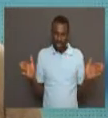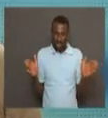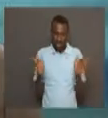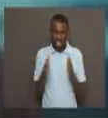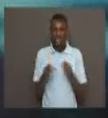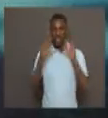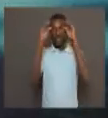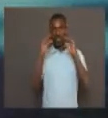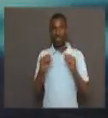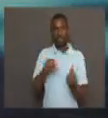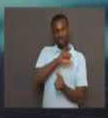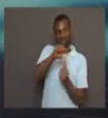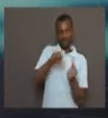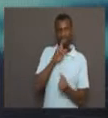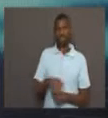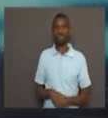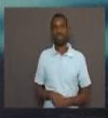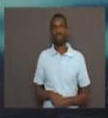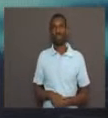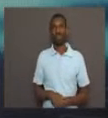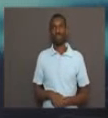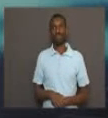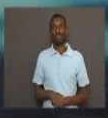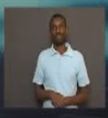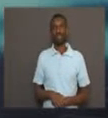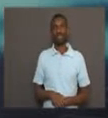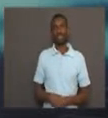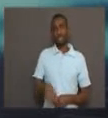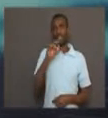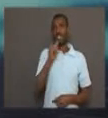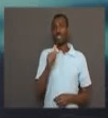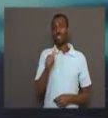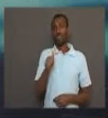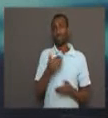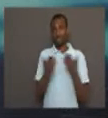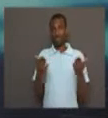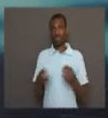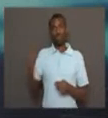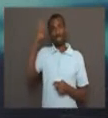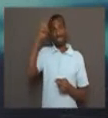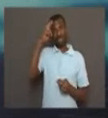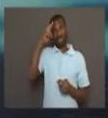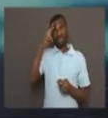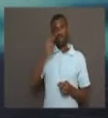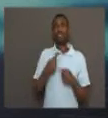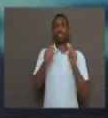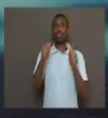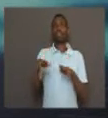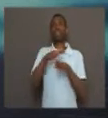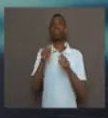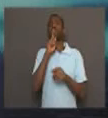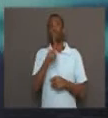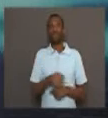atom. The missing component in Rutherford's theory was that it